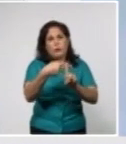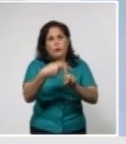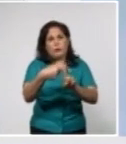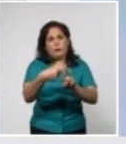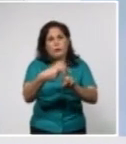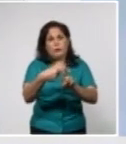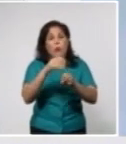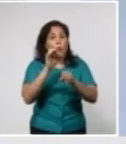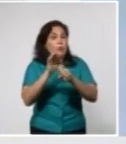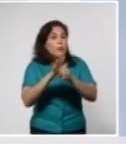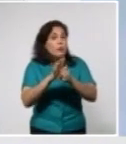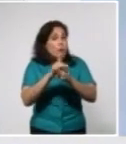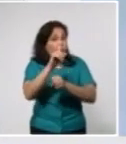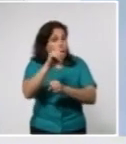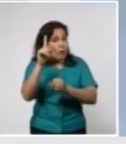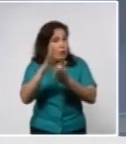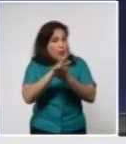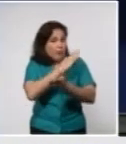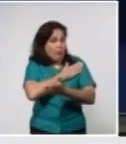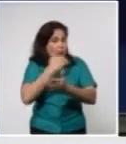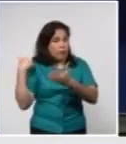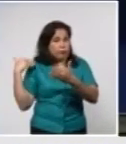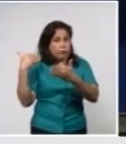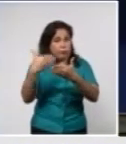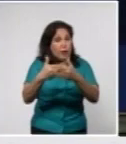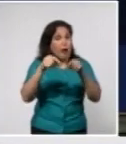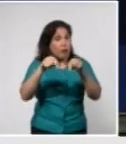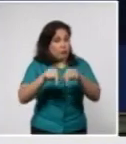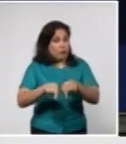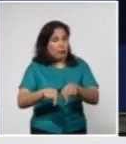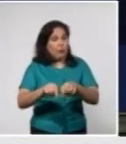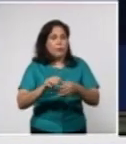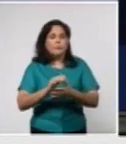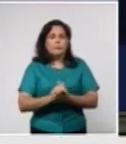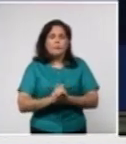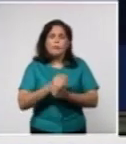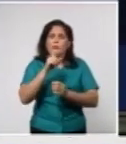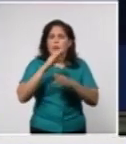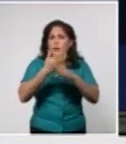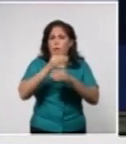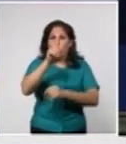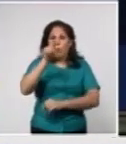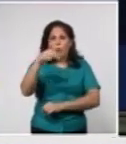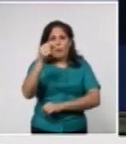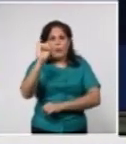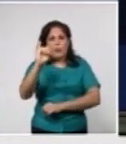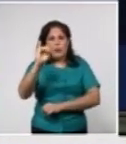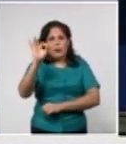2,280 people in our country have tested positive to COVID-19, which is